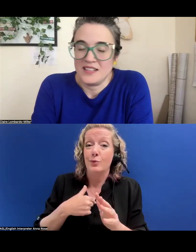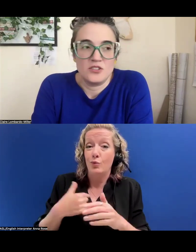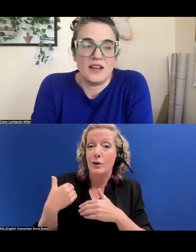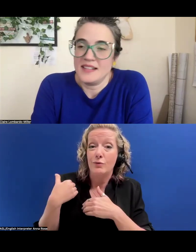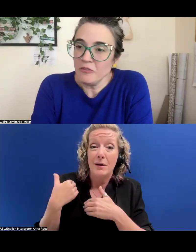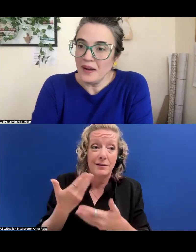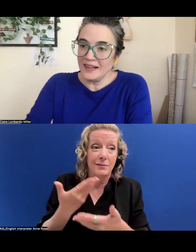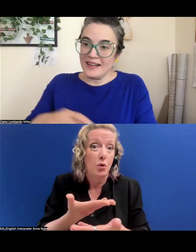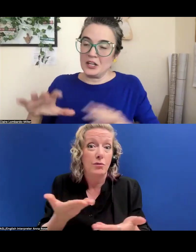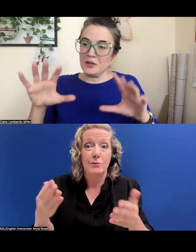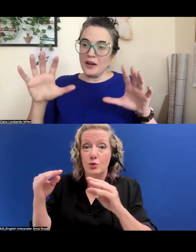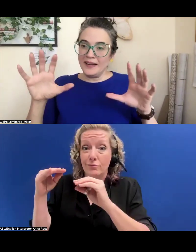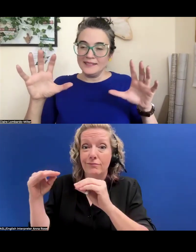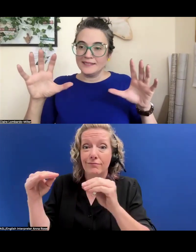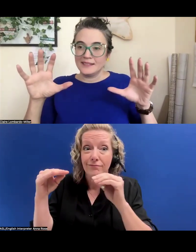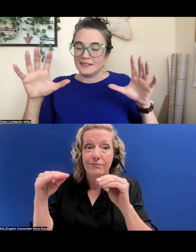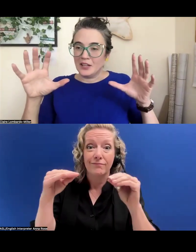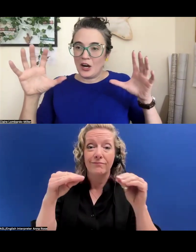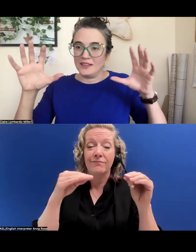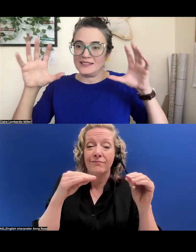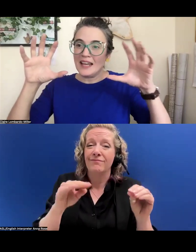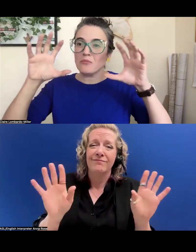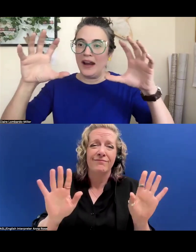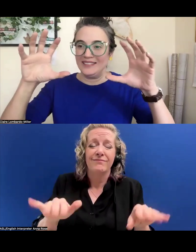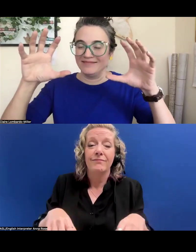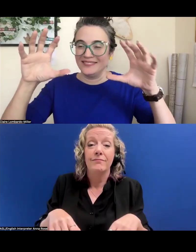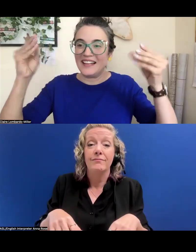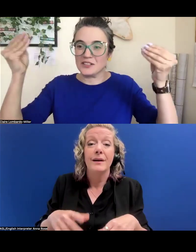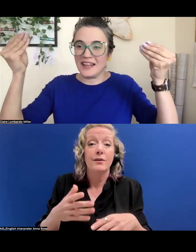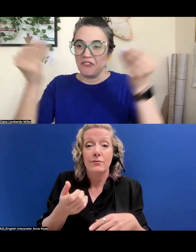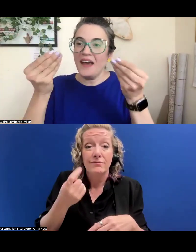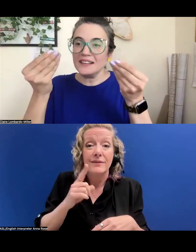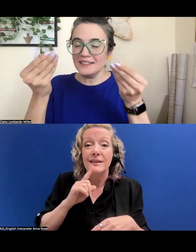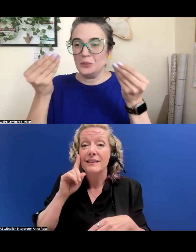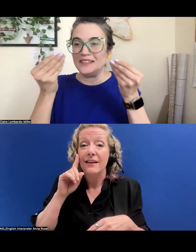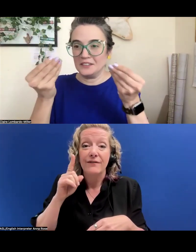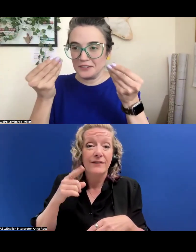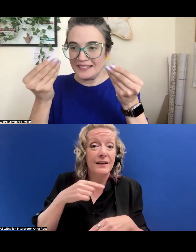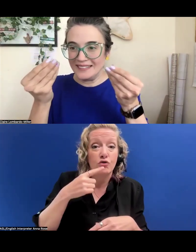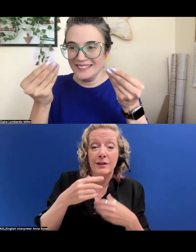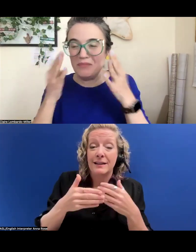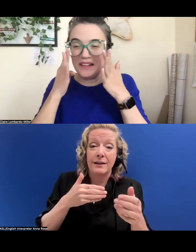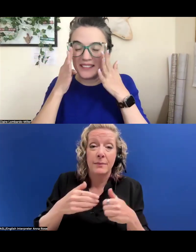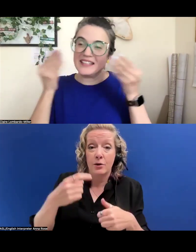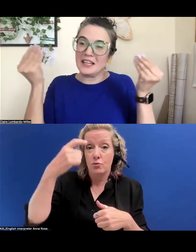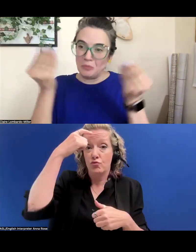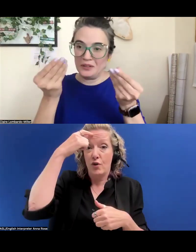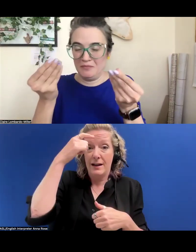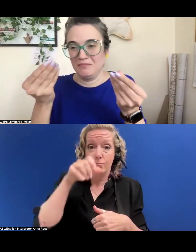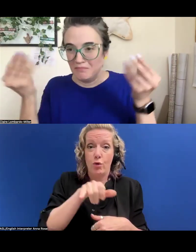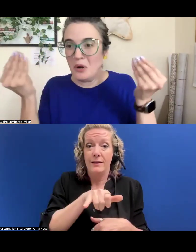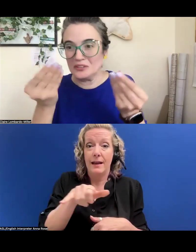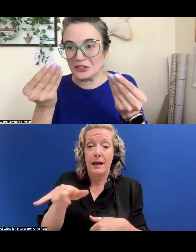a, a deaf brain and a hearing brain are the same brain. They just get fed a little bit differently because the